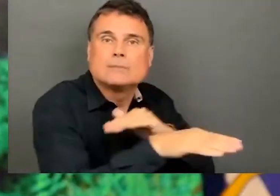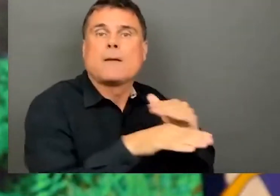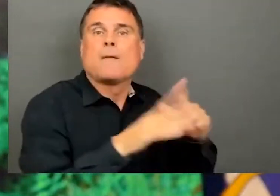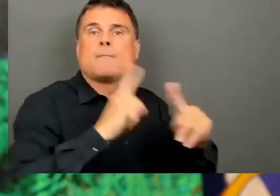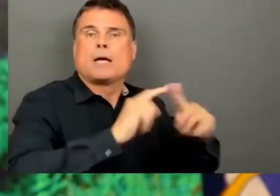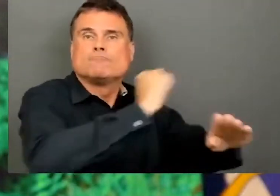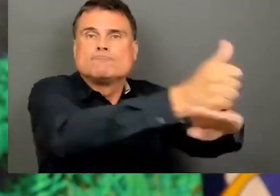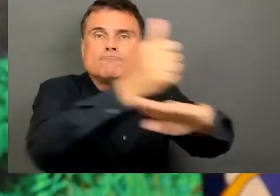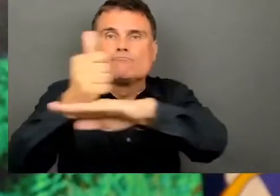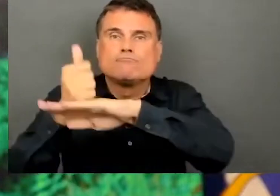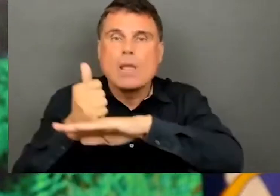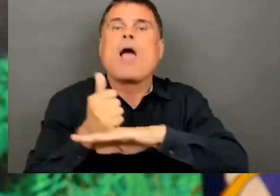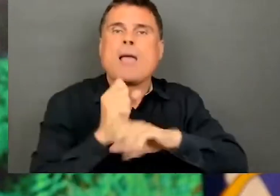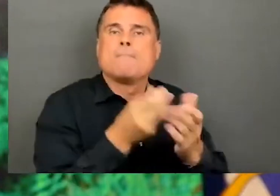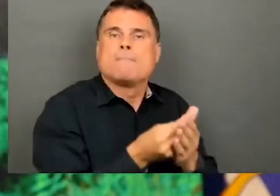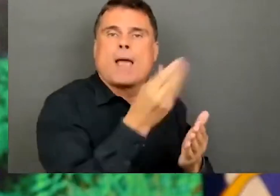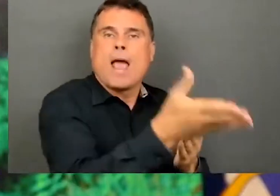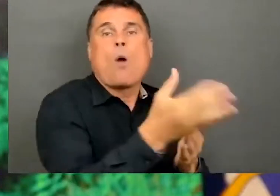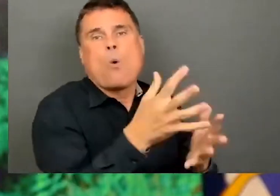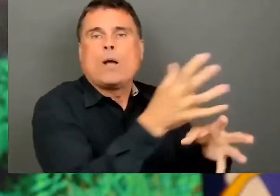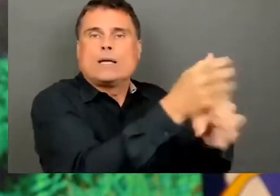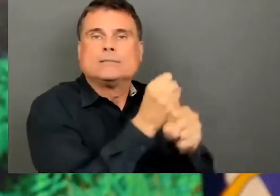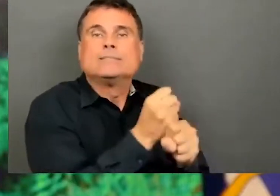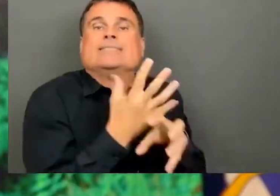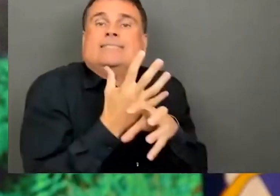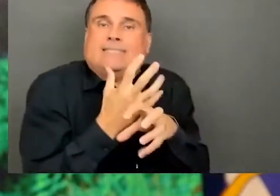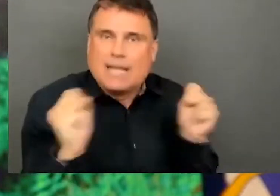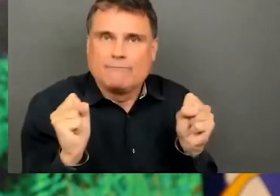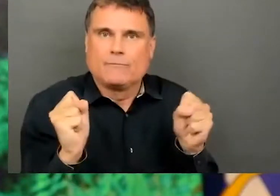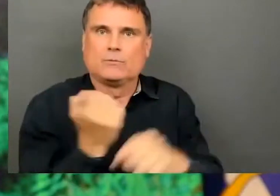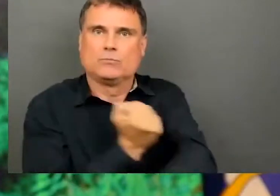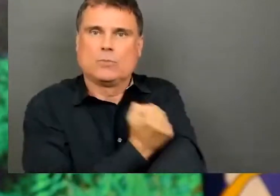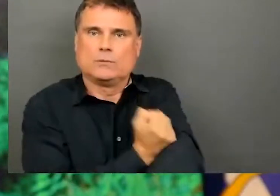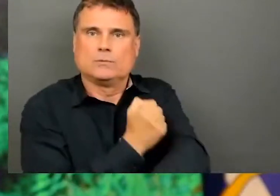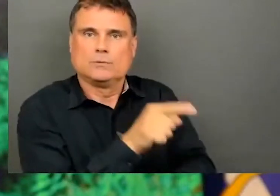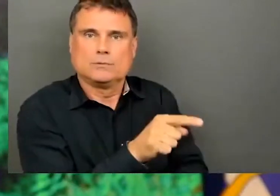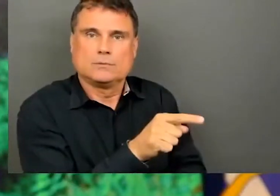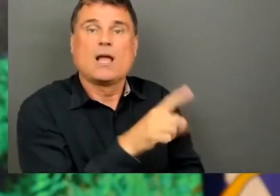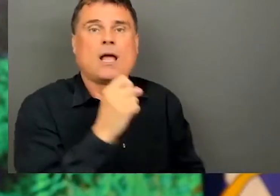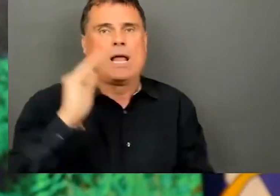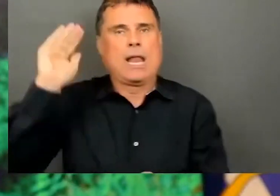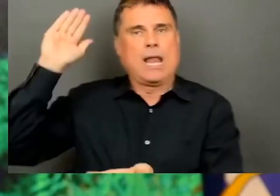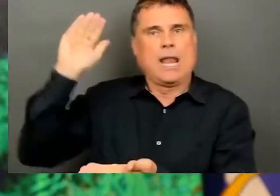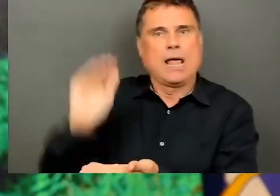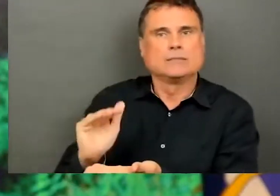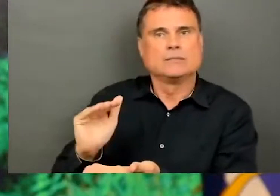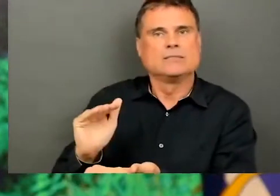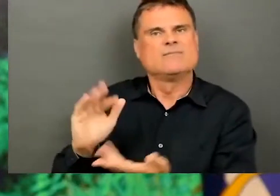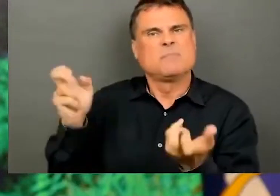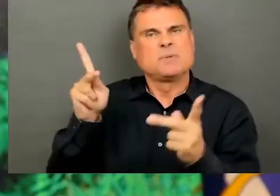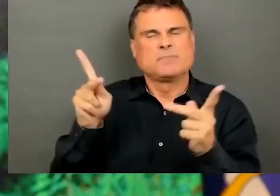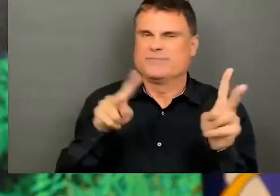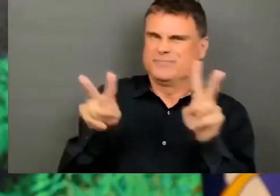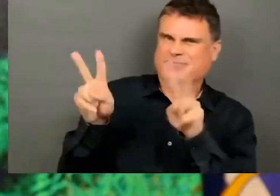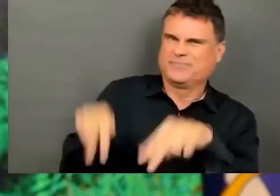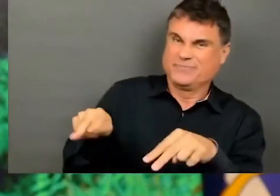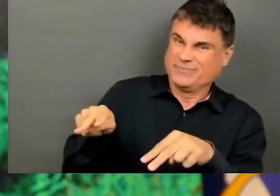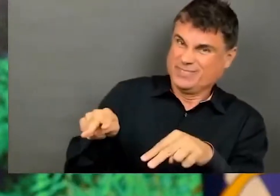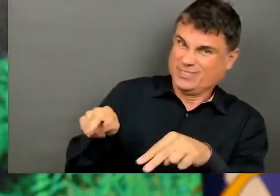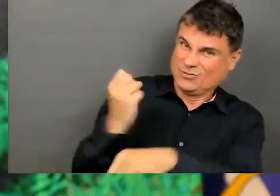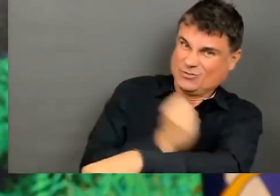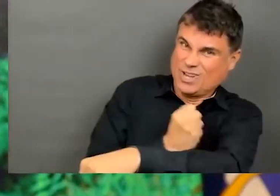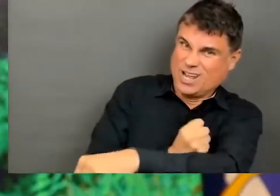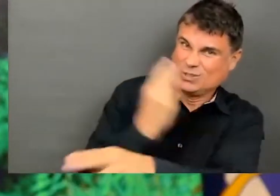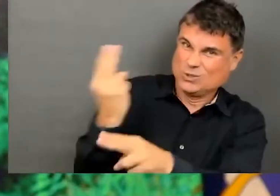us reduce stigma around people who use drugs and better support people who need this help. A little over 2